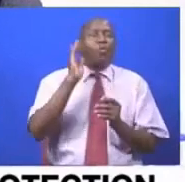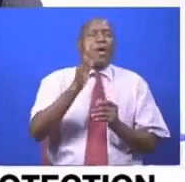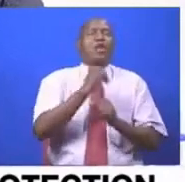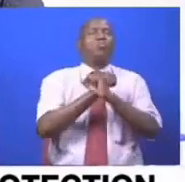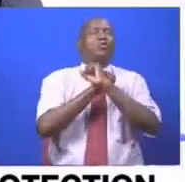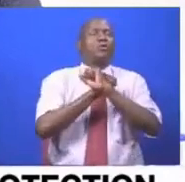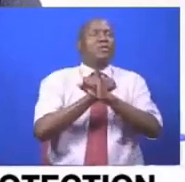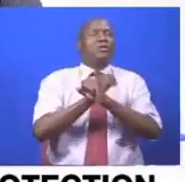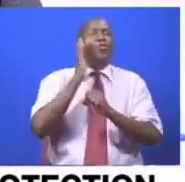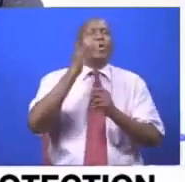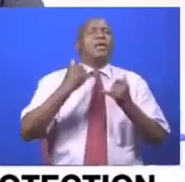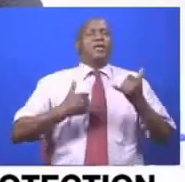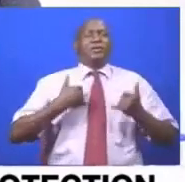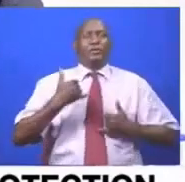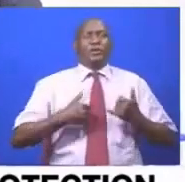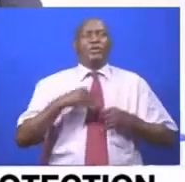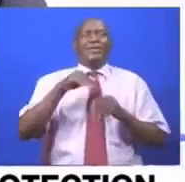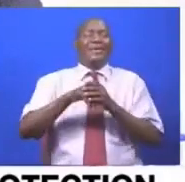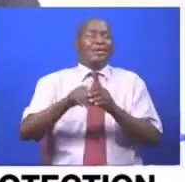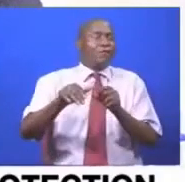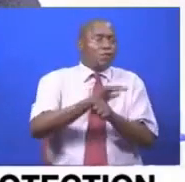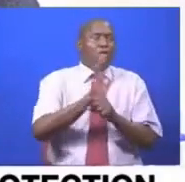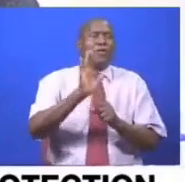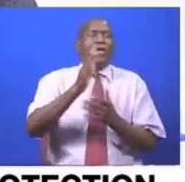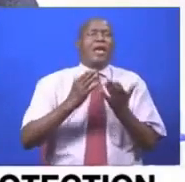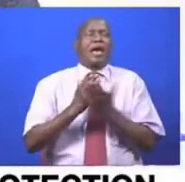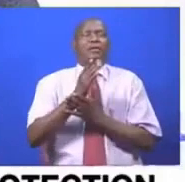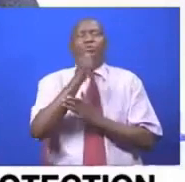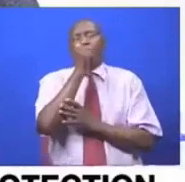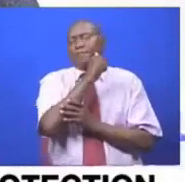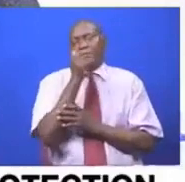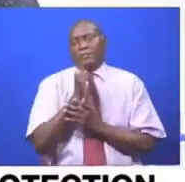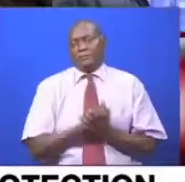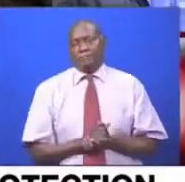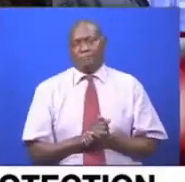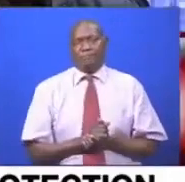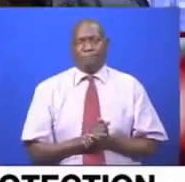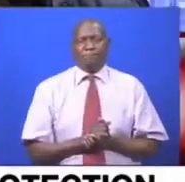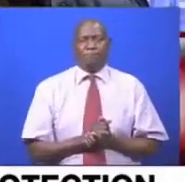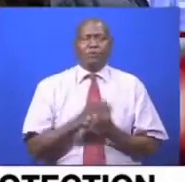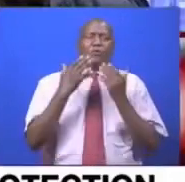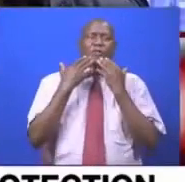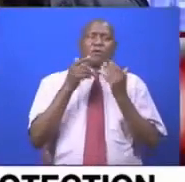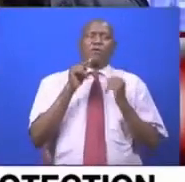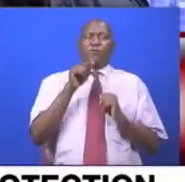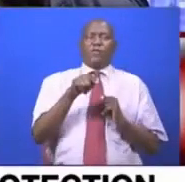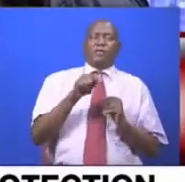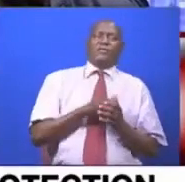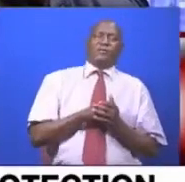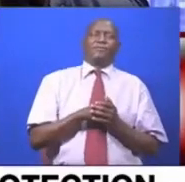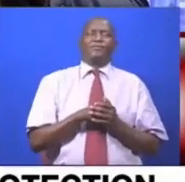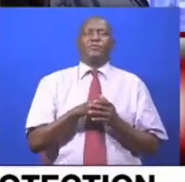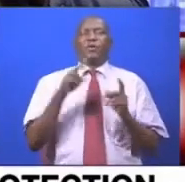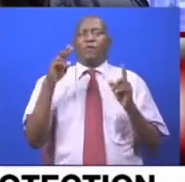protected and they will enjoy in full their right to privacy. Thank you for that. I'm sure our viewers have